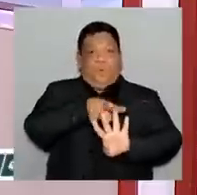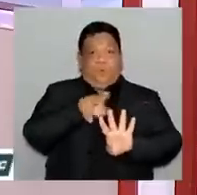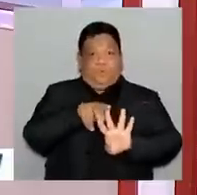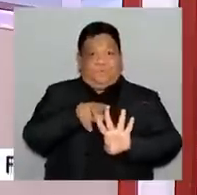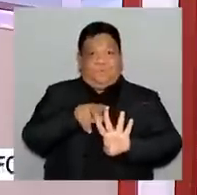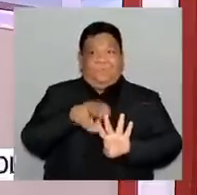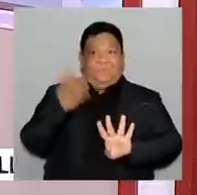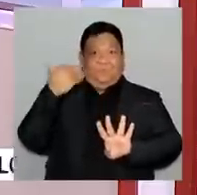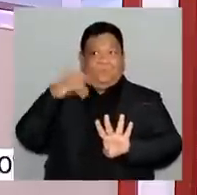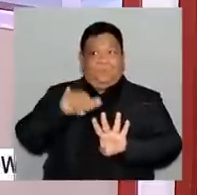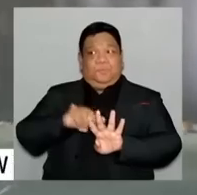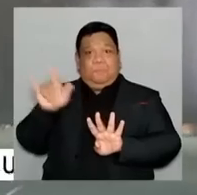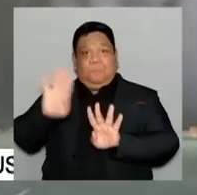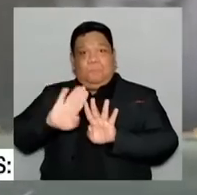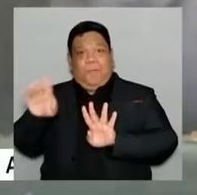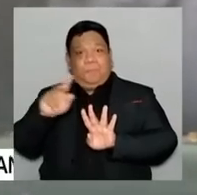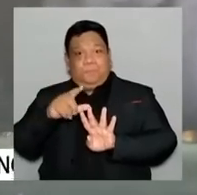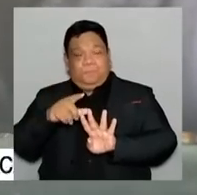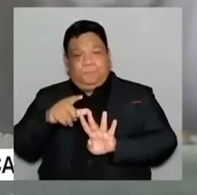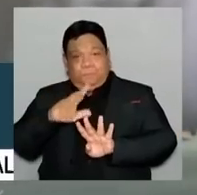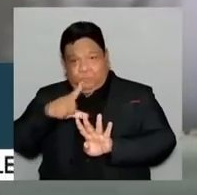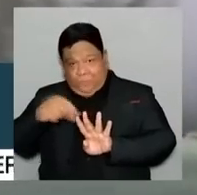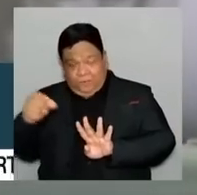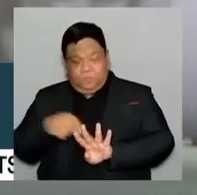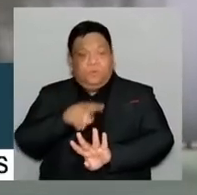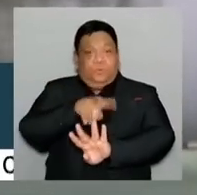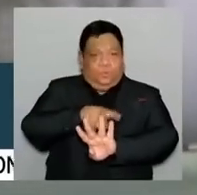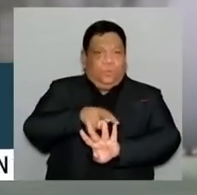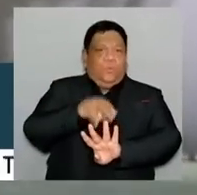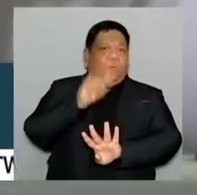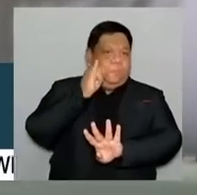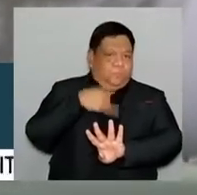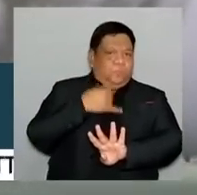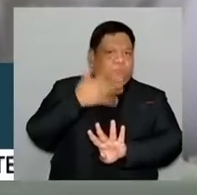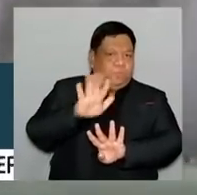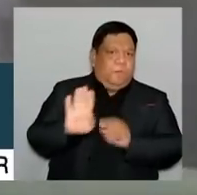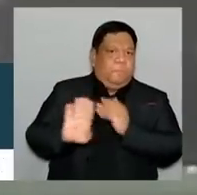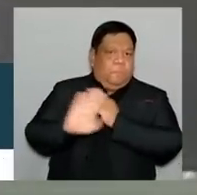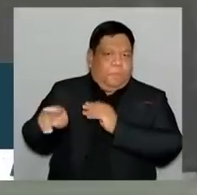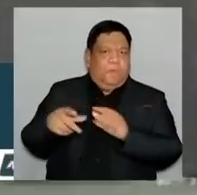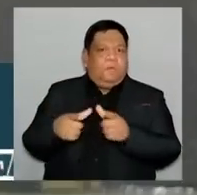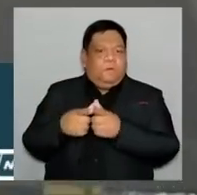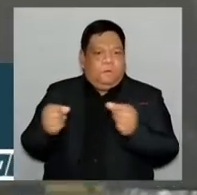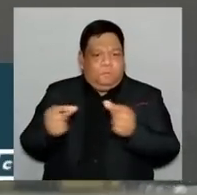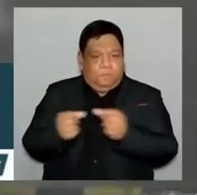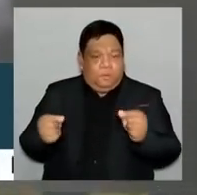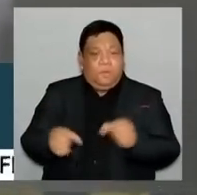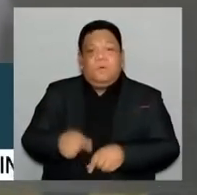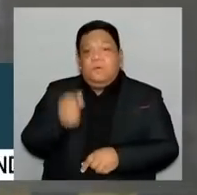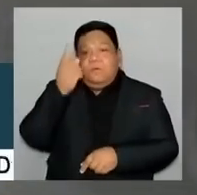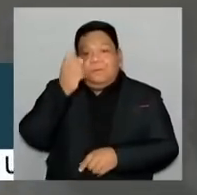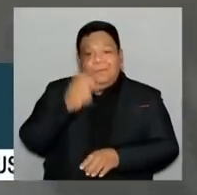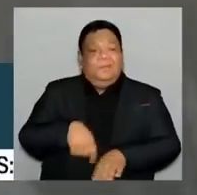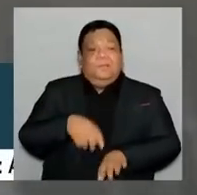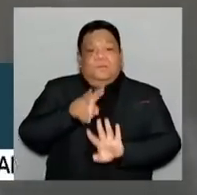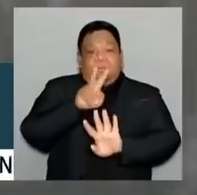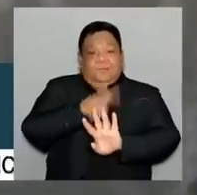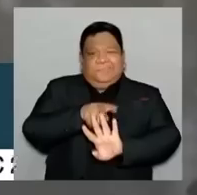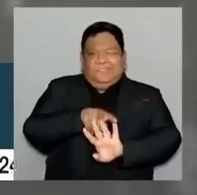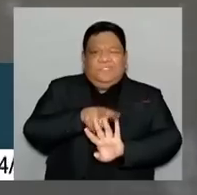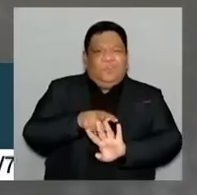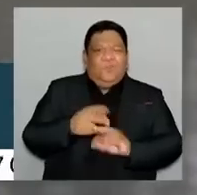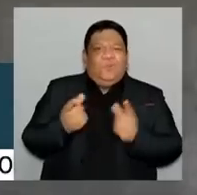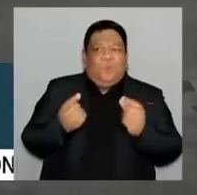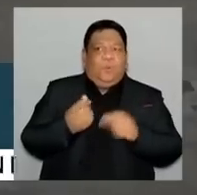night. The fugitives, Yuki Watanabe and Tomonobu Saito, are being linked to scams targeting the elderly in Japan.